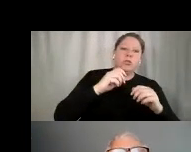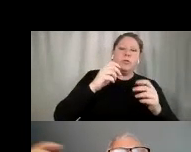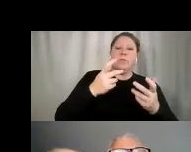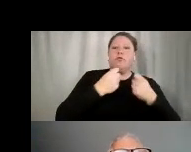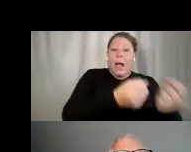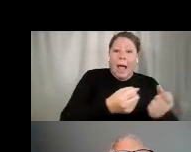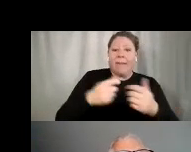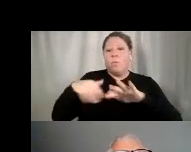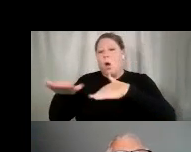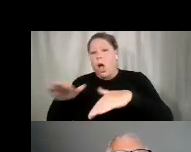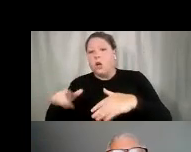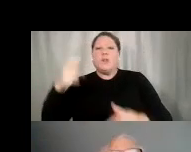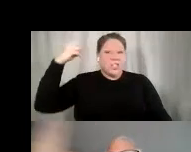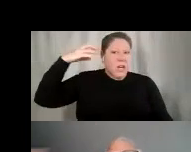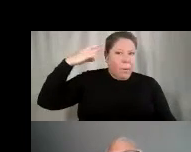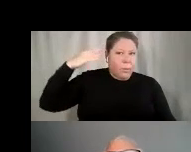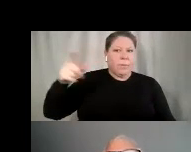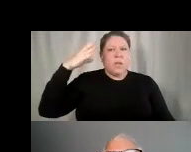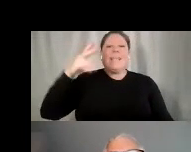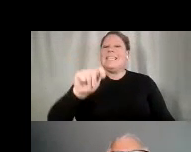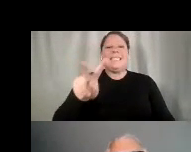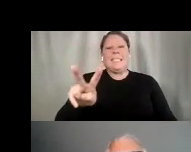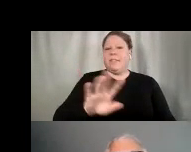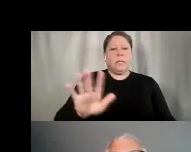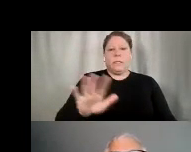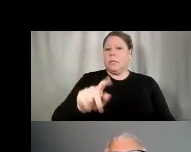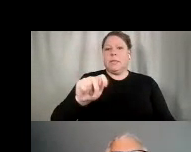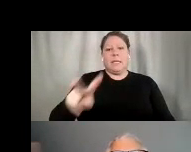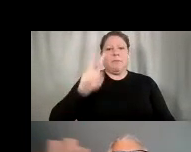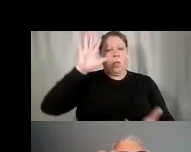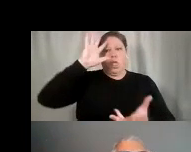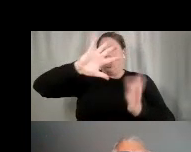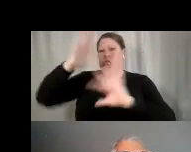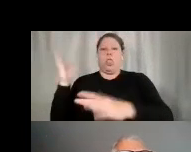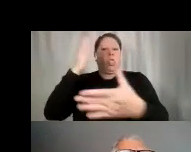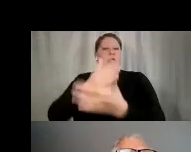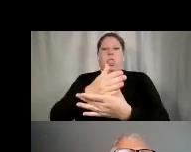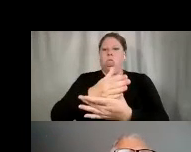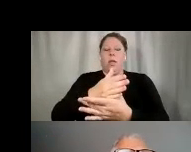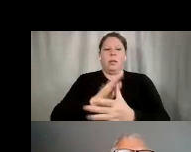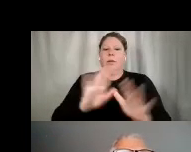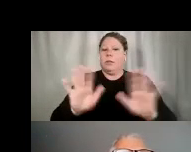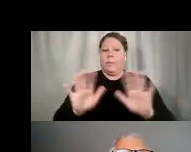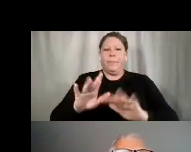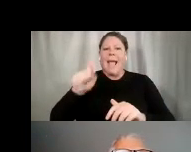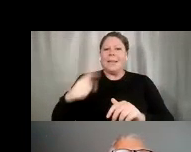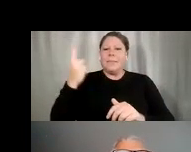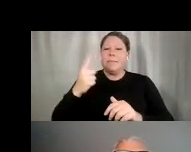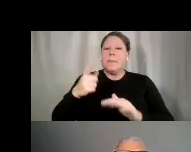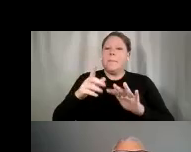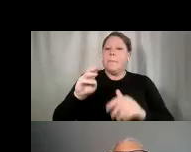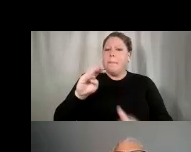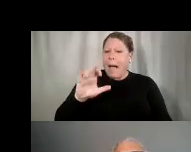shower. Not TV. TV will upset the whole process. So it has to be something mildly